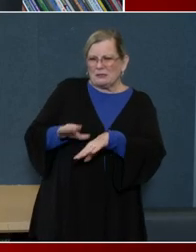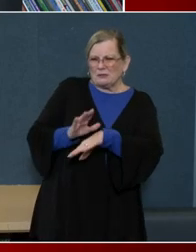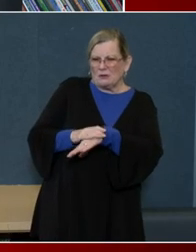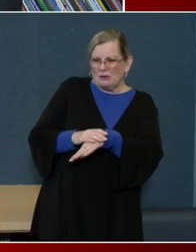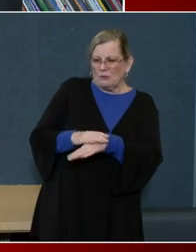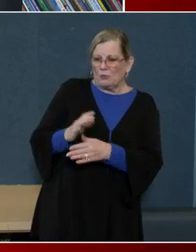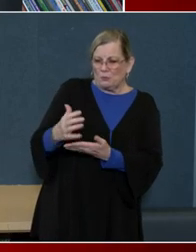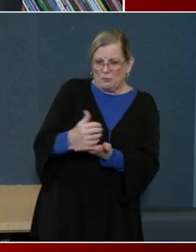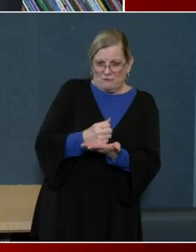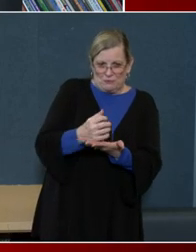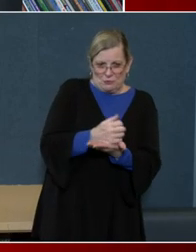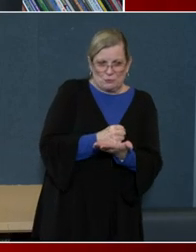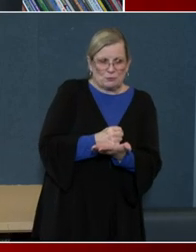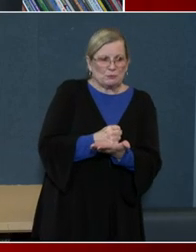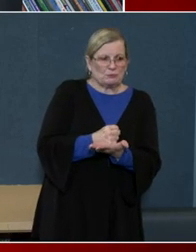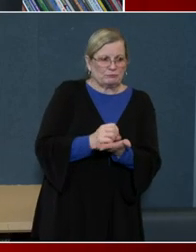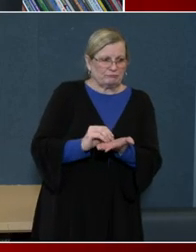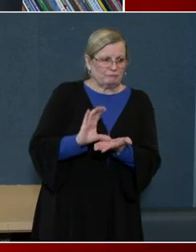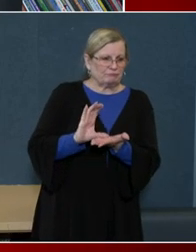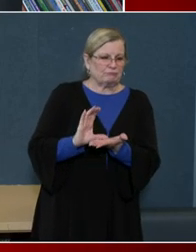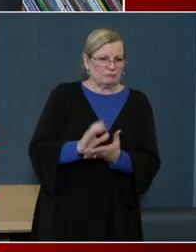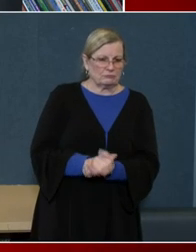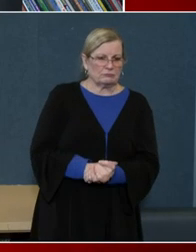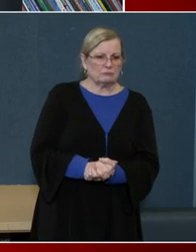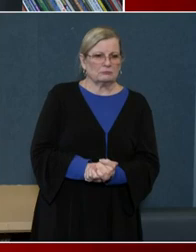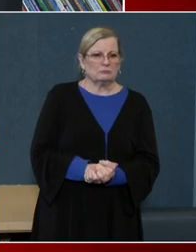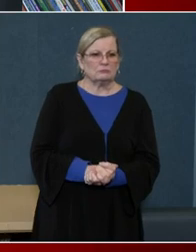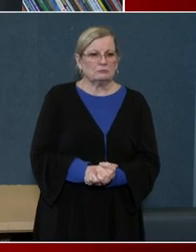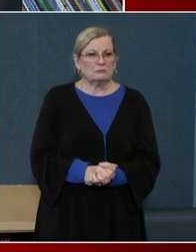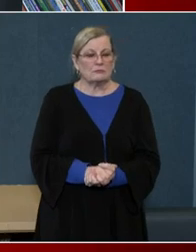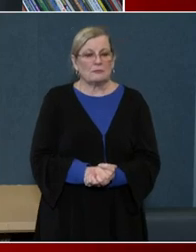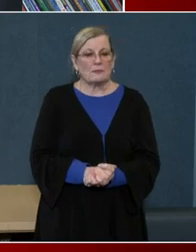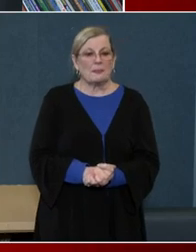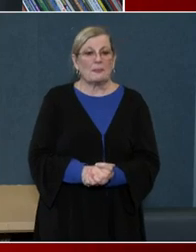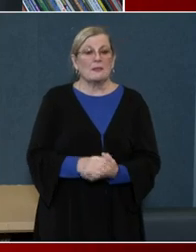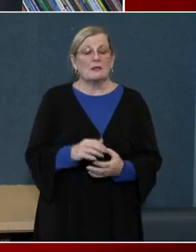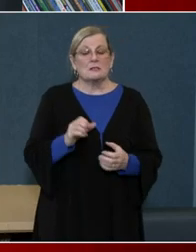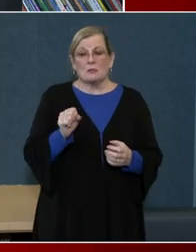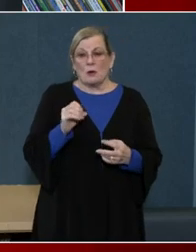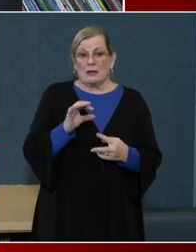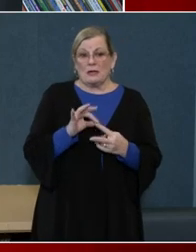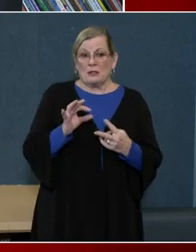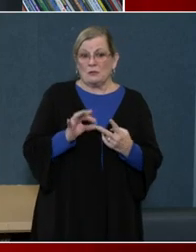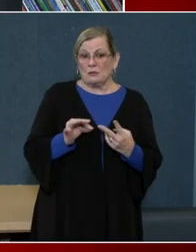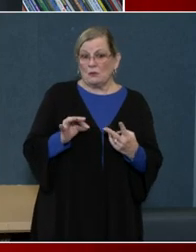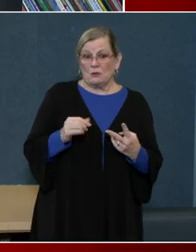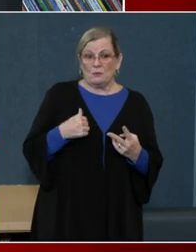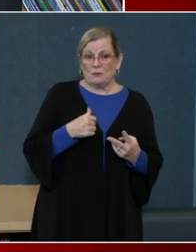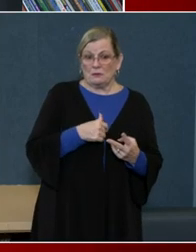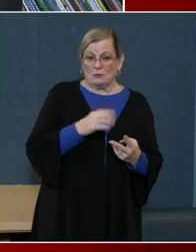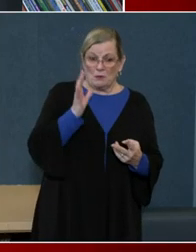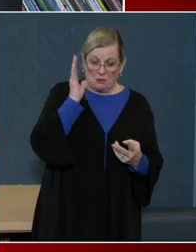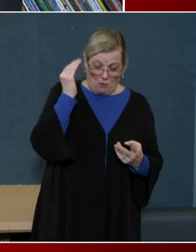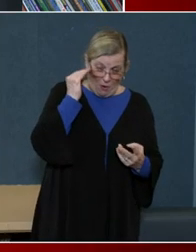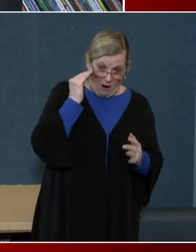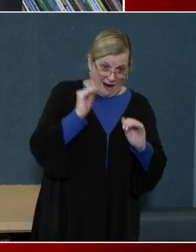that we would find the $10 million for that. So we are looking at how to restructure the bill to get down the